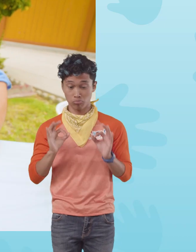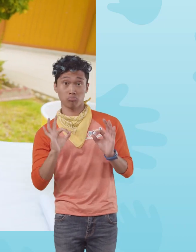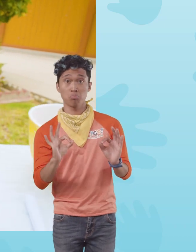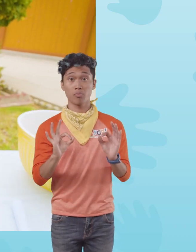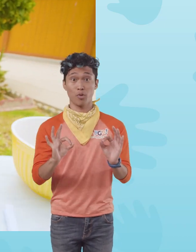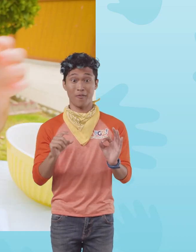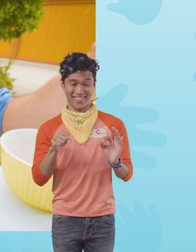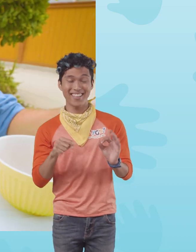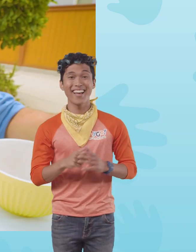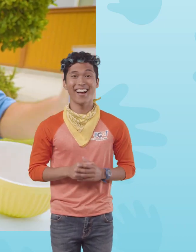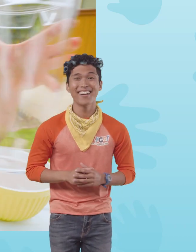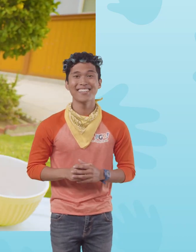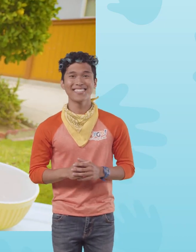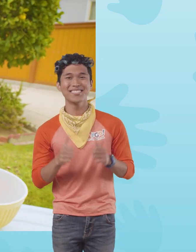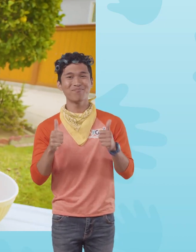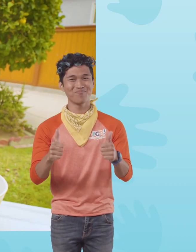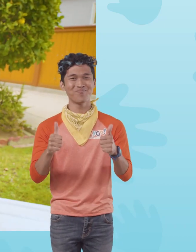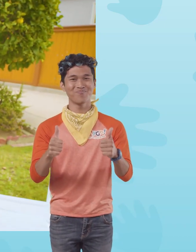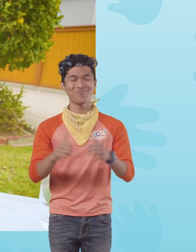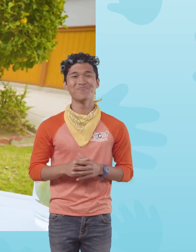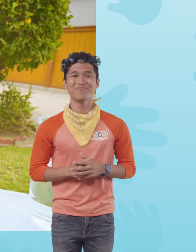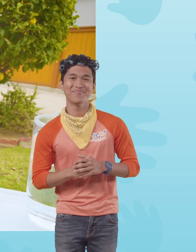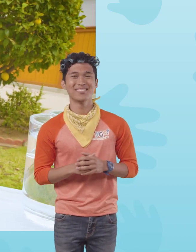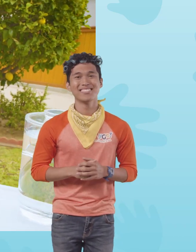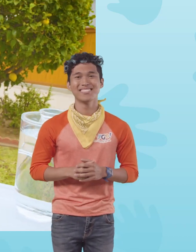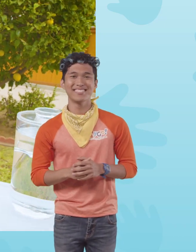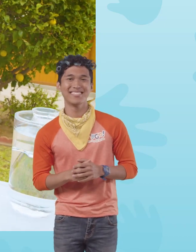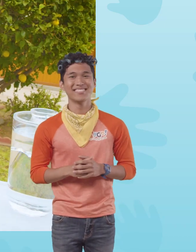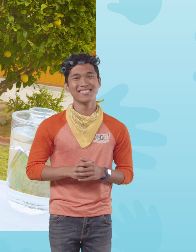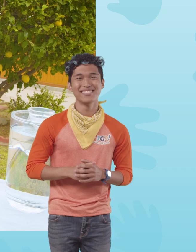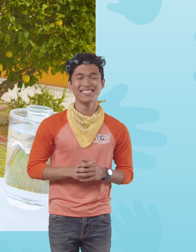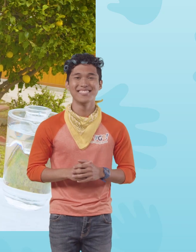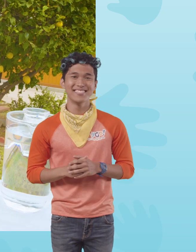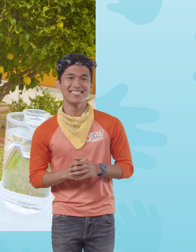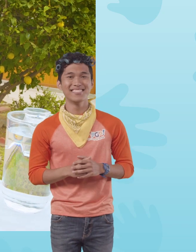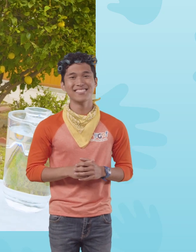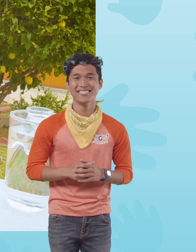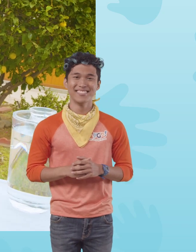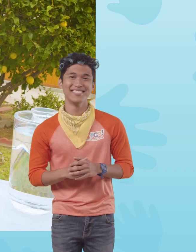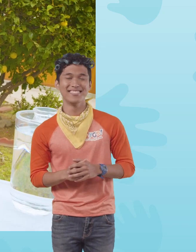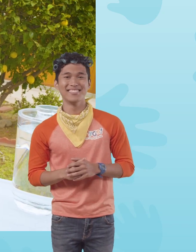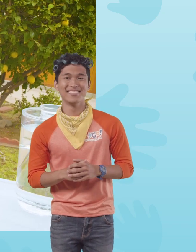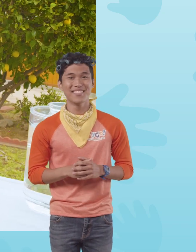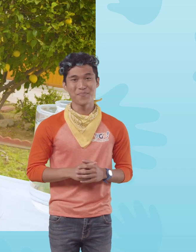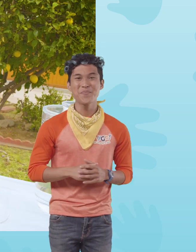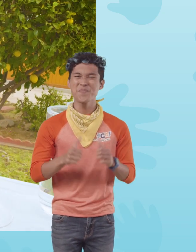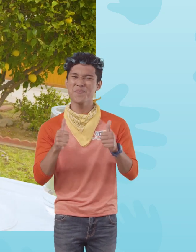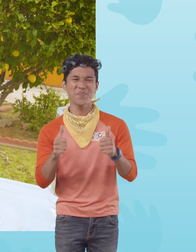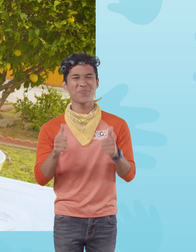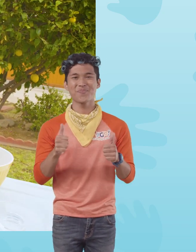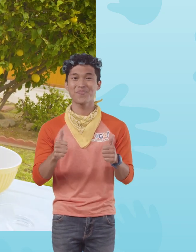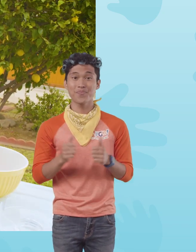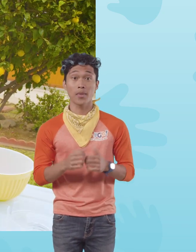plenty of lemon juice for our lemonade. All right,